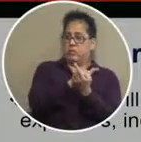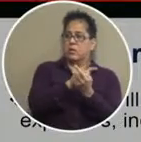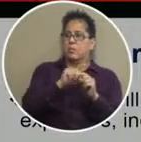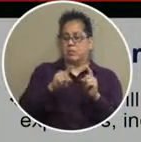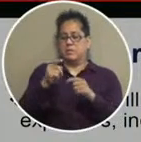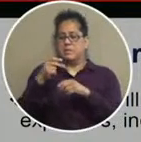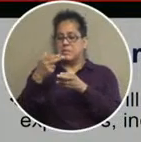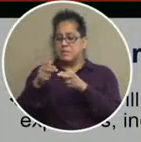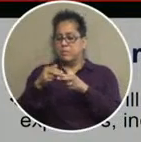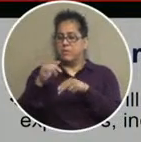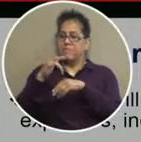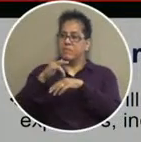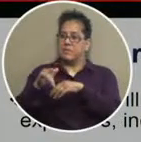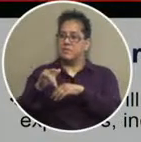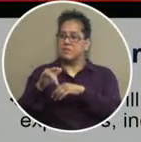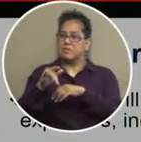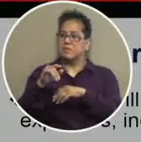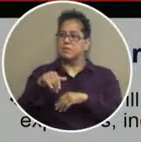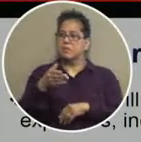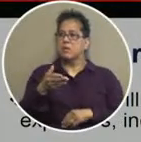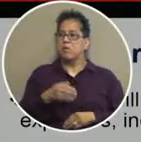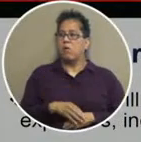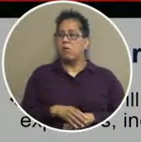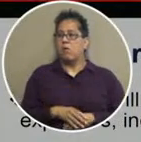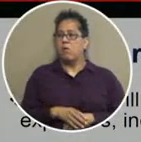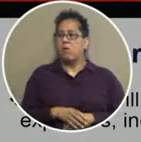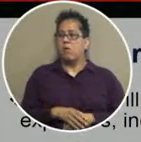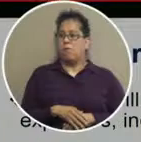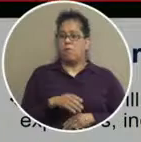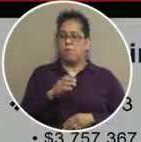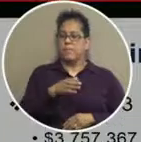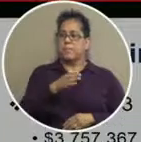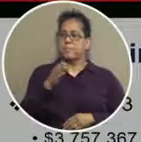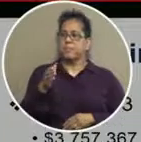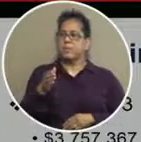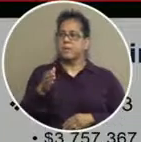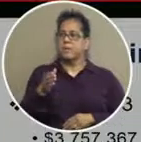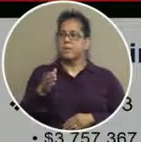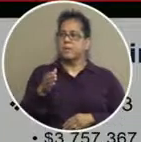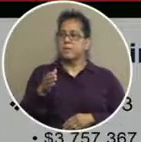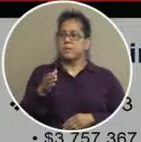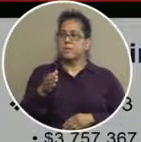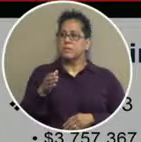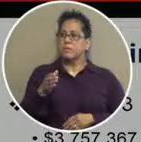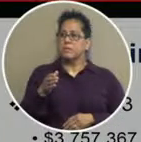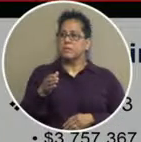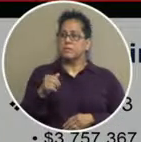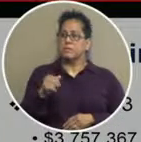and some deferrals as well that have taken place. Next slide.